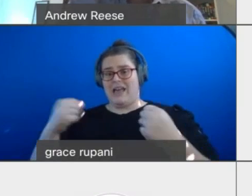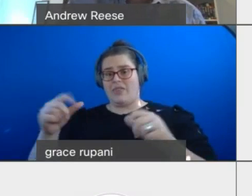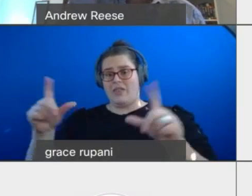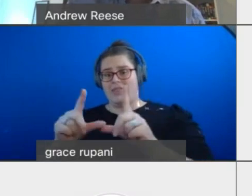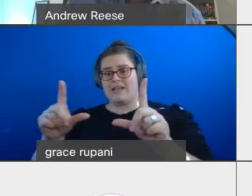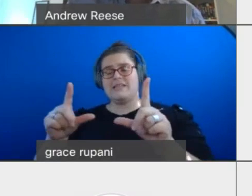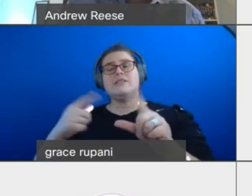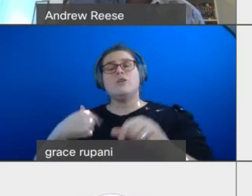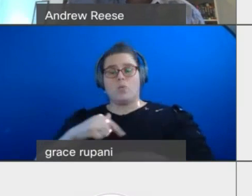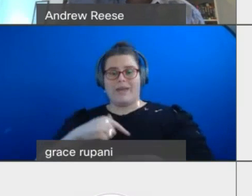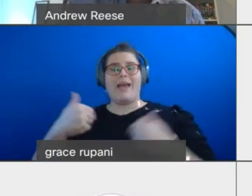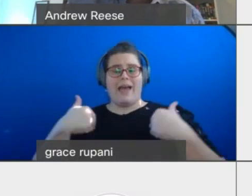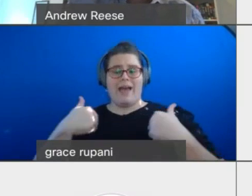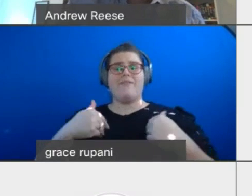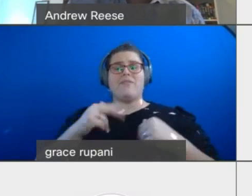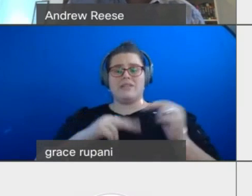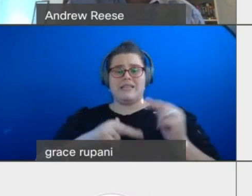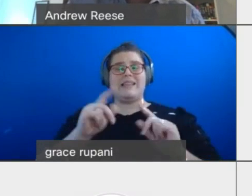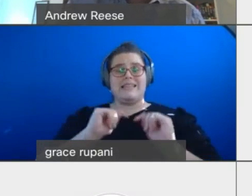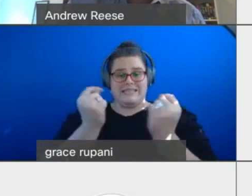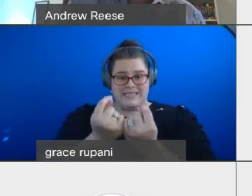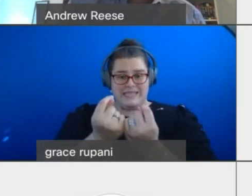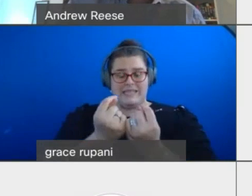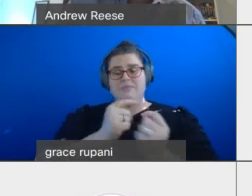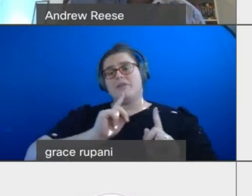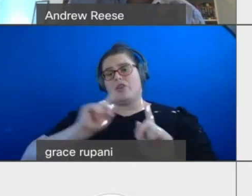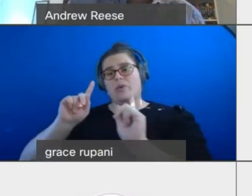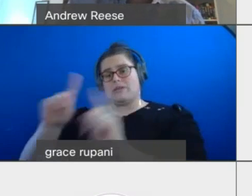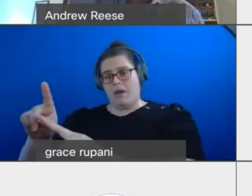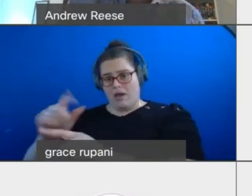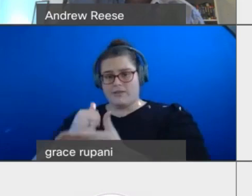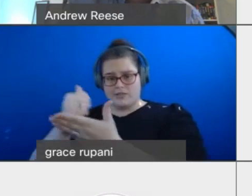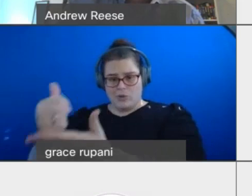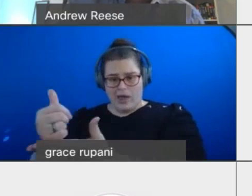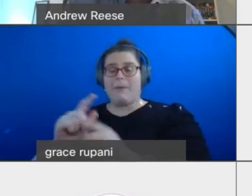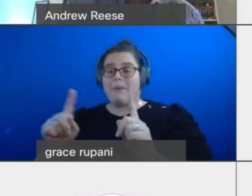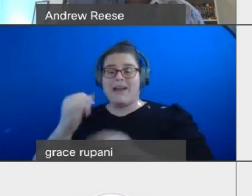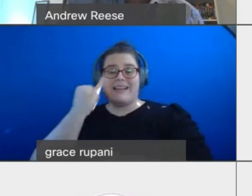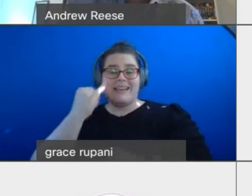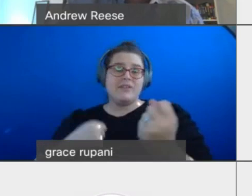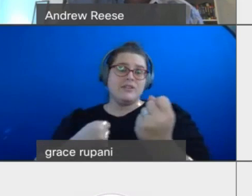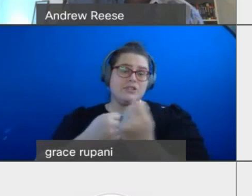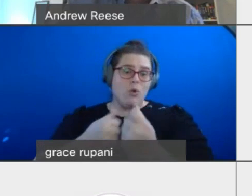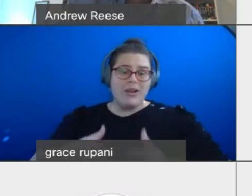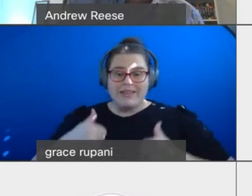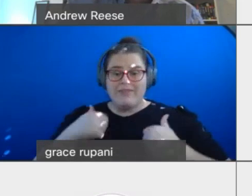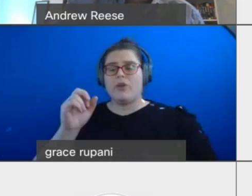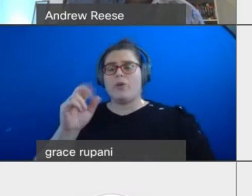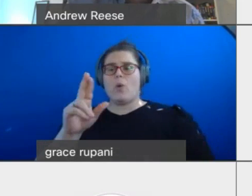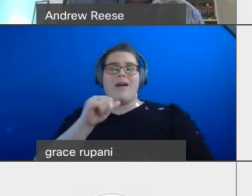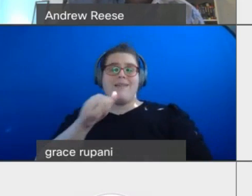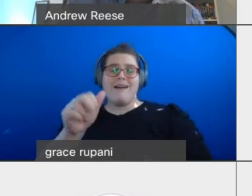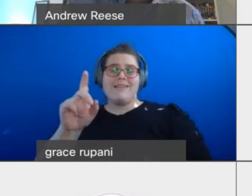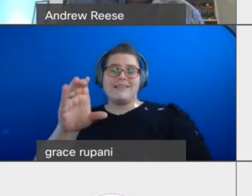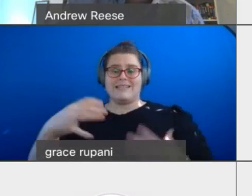facility team. However, I do want to mention that those providers who have supported living and non-DC Health licensed facilities